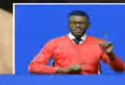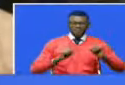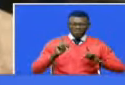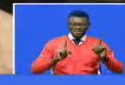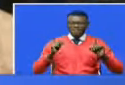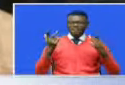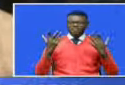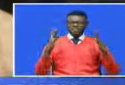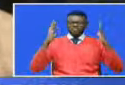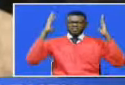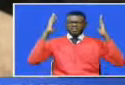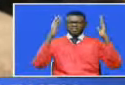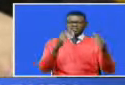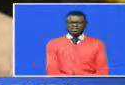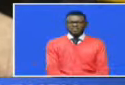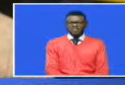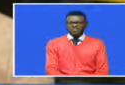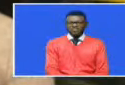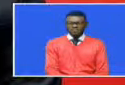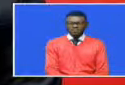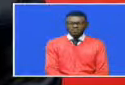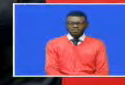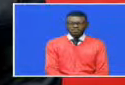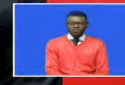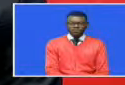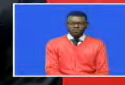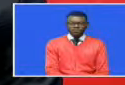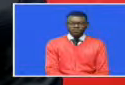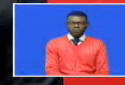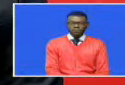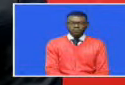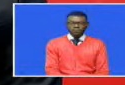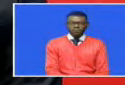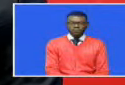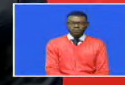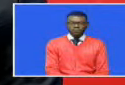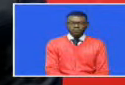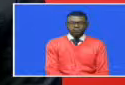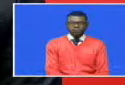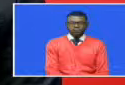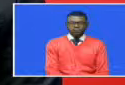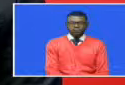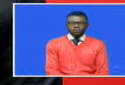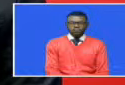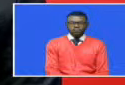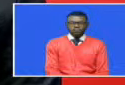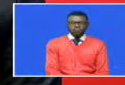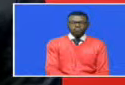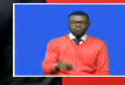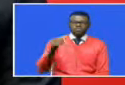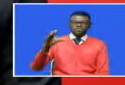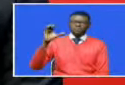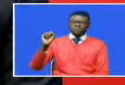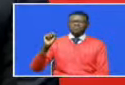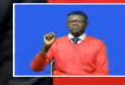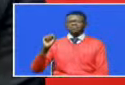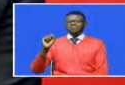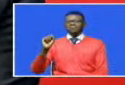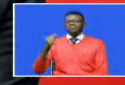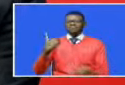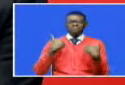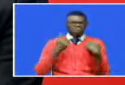Emmanuel To, KT News, Nairobi. Well, have you seen that shirt worn by the CS Minister of Health?